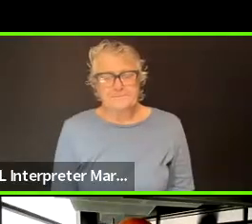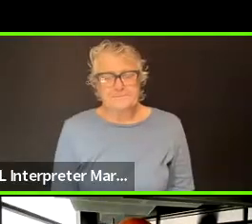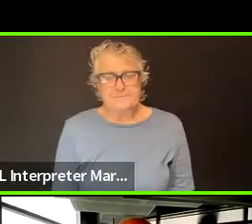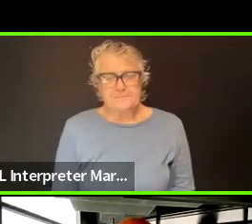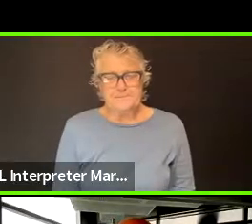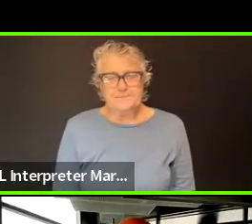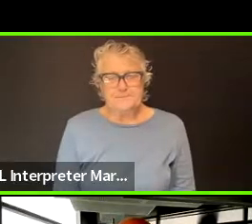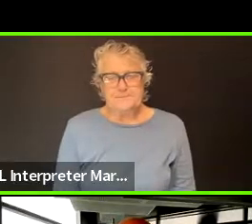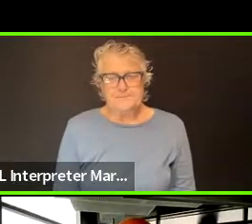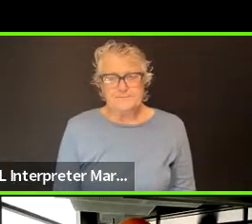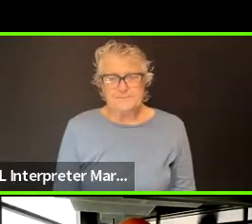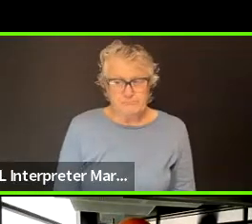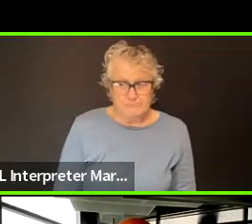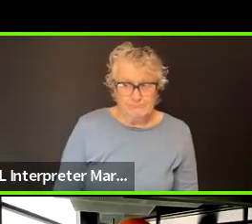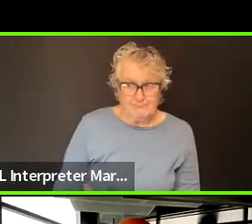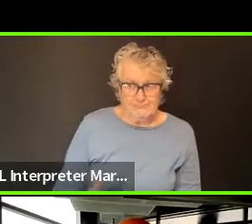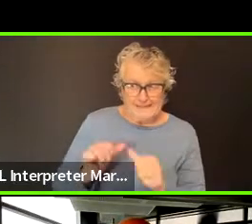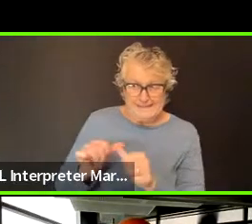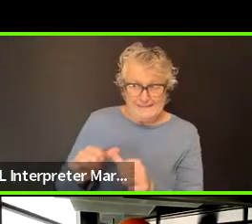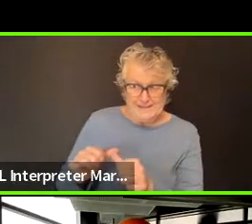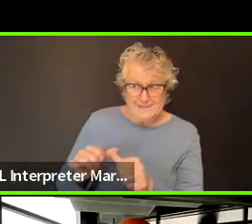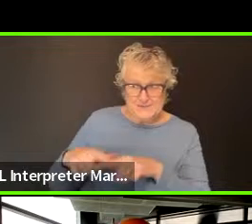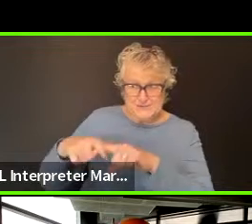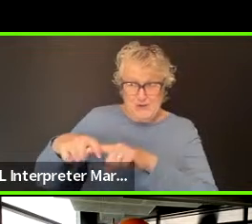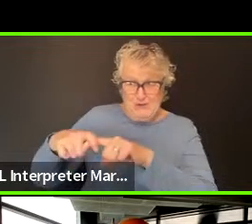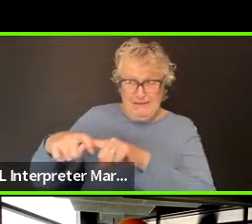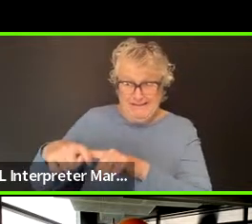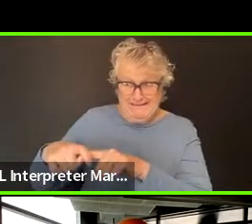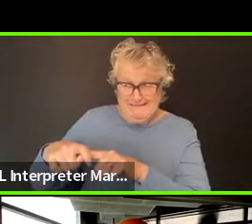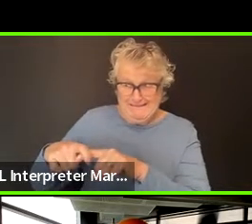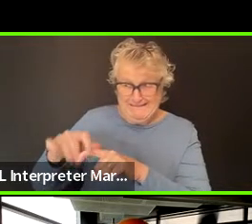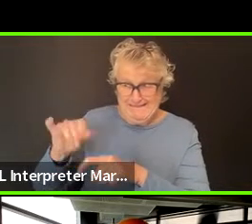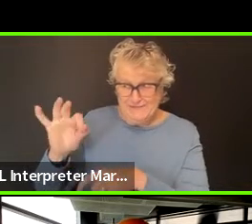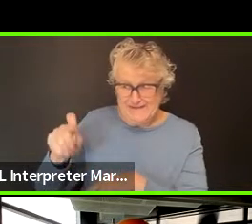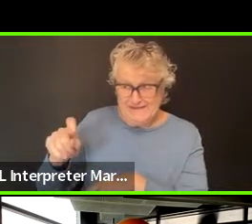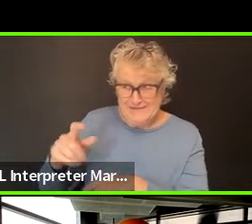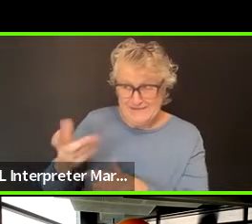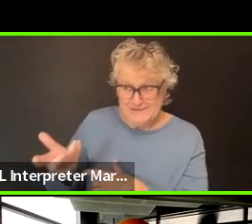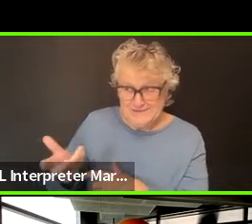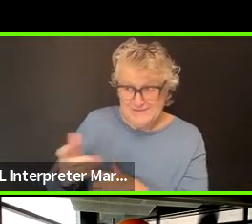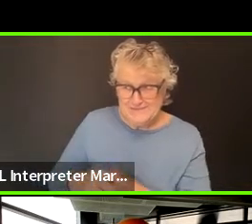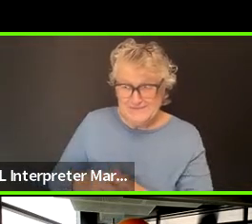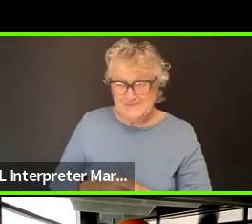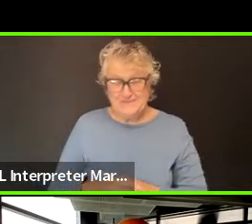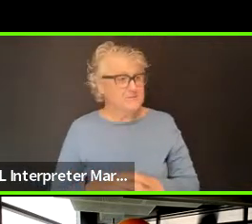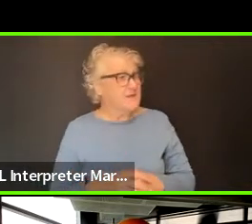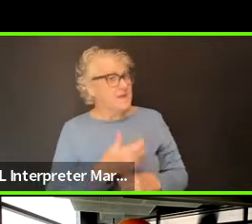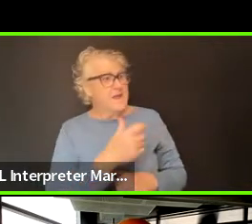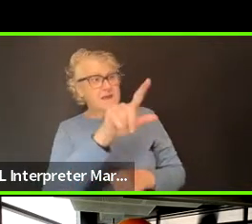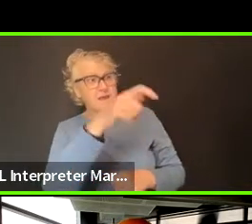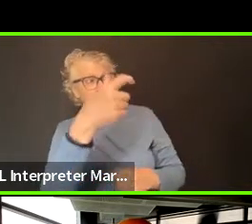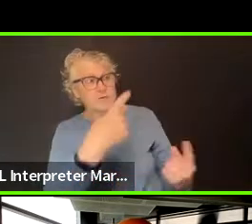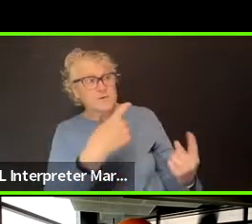I can keep stalling, Anita. Any other questions, anybody? Or we move on?